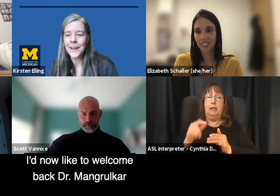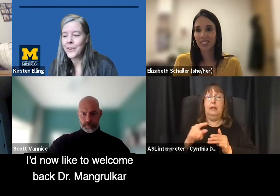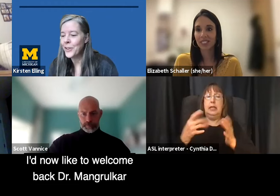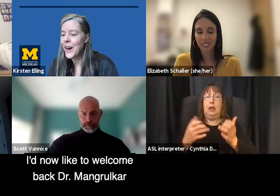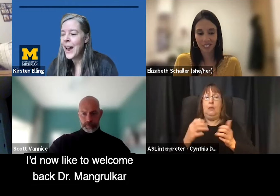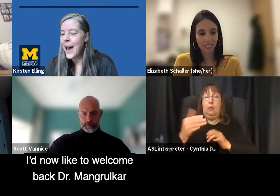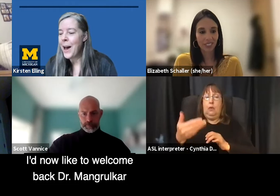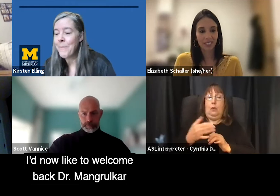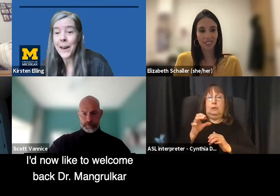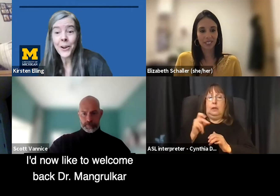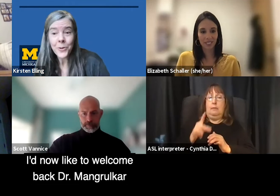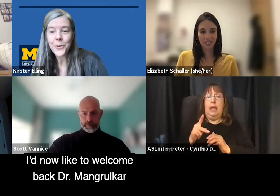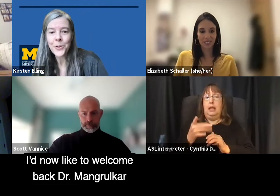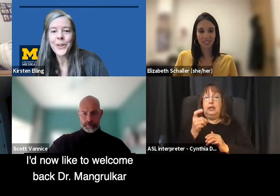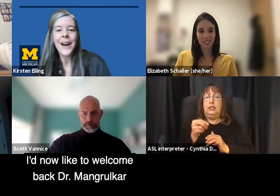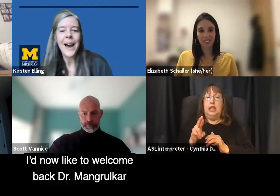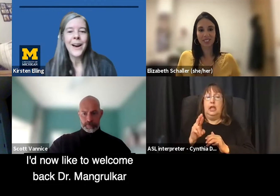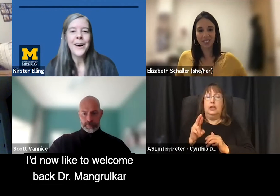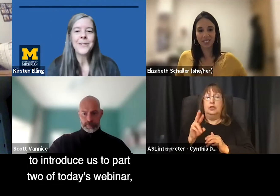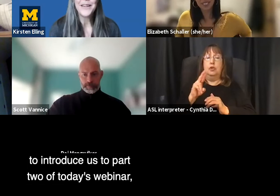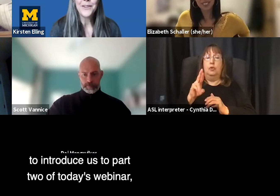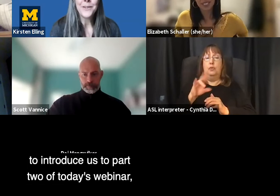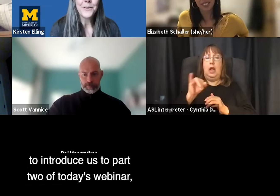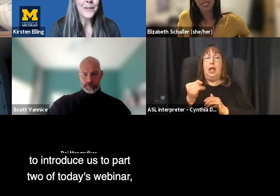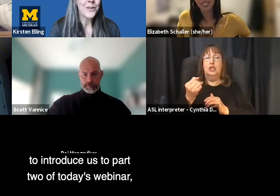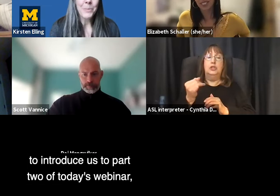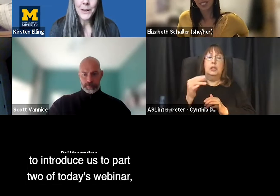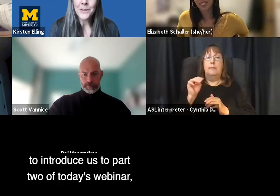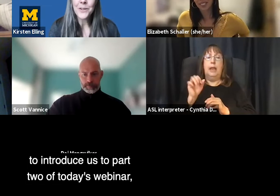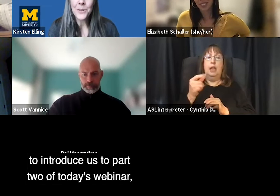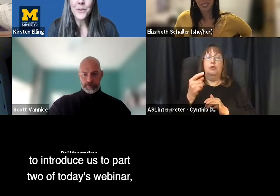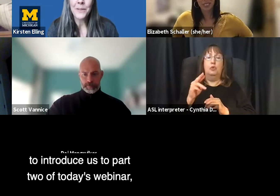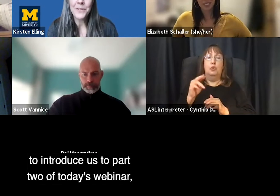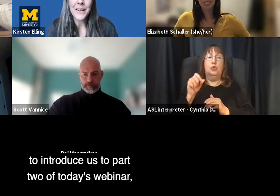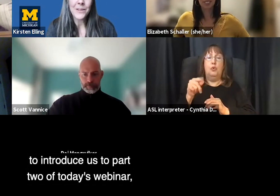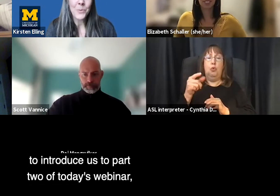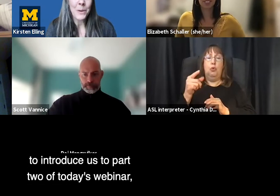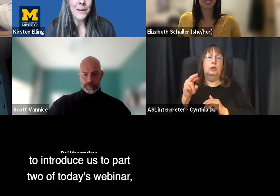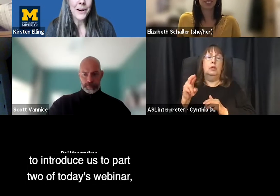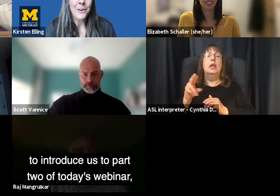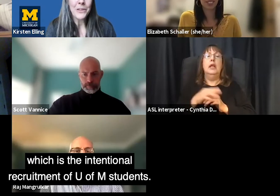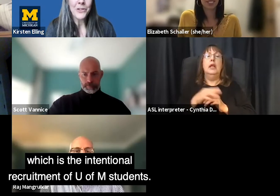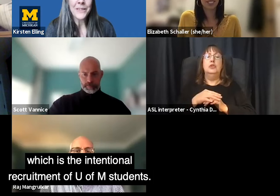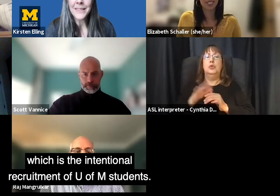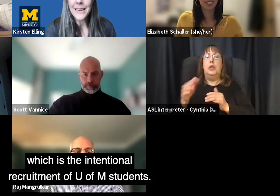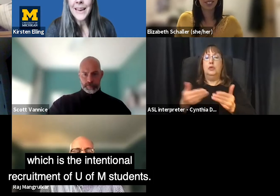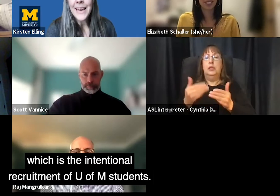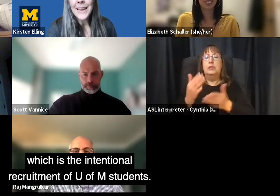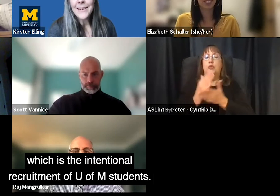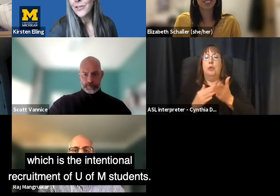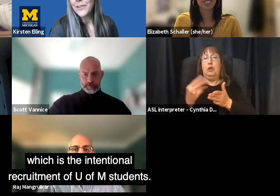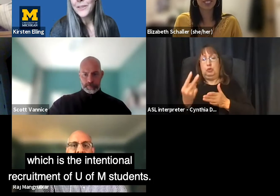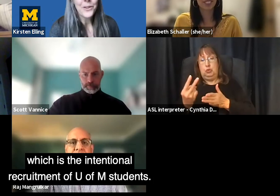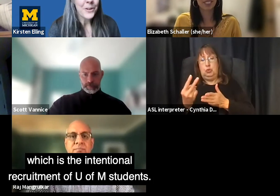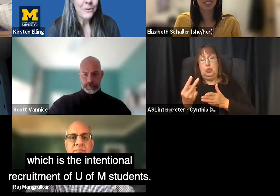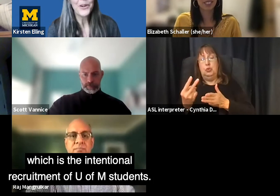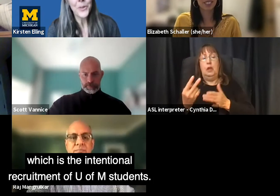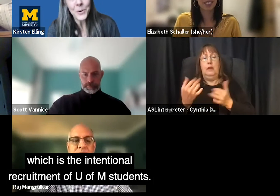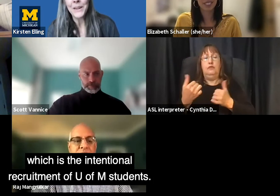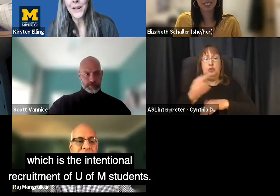back Dr. Mangrulkar to introduce us to part 2 of today's webinar, which is the